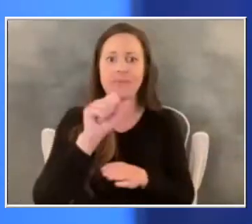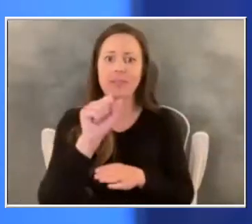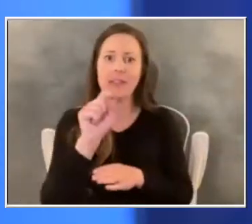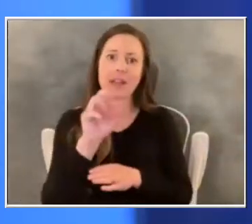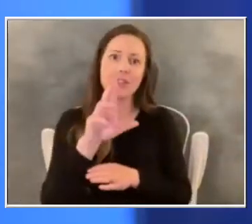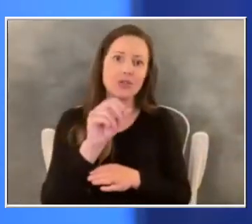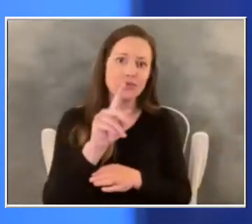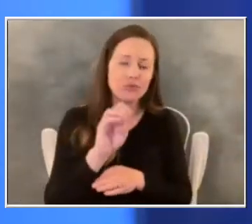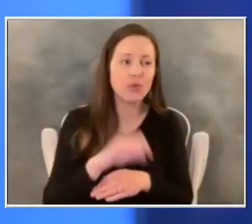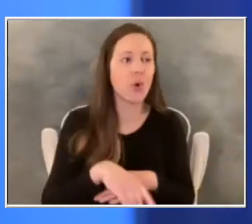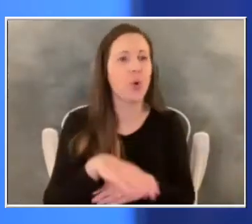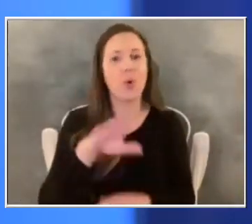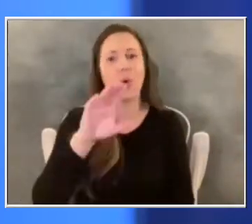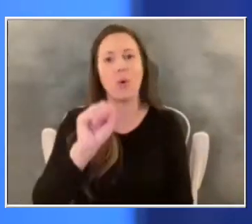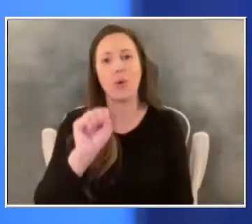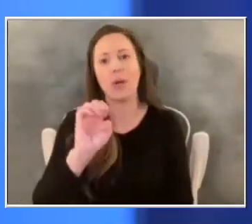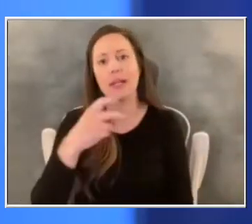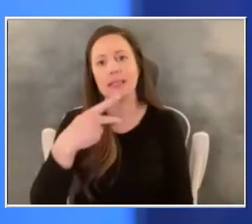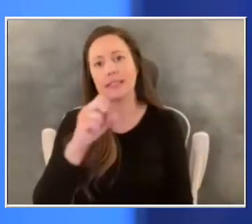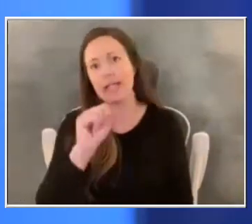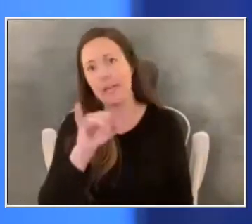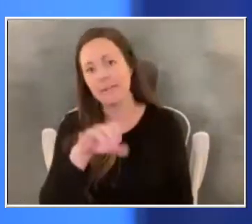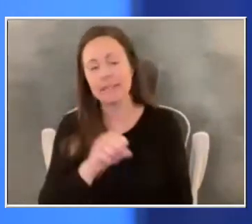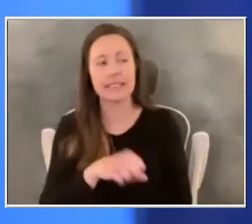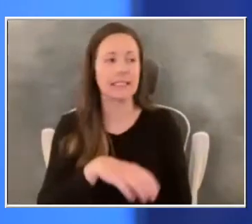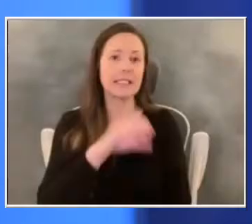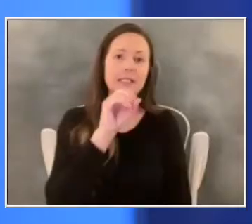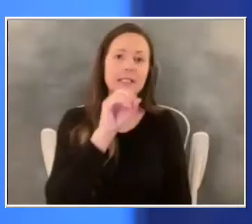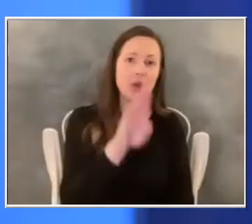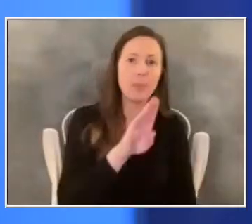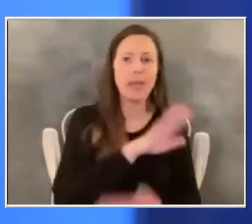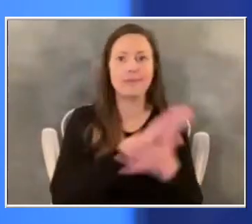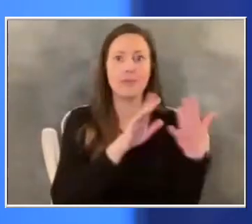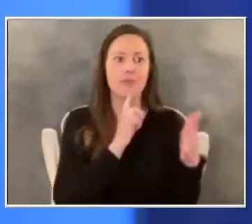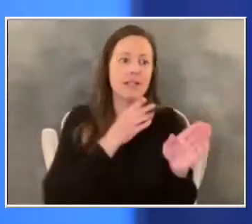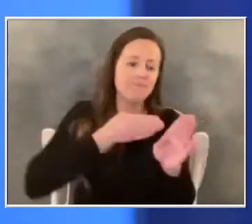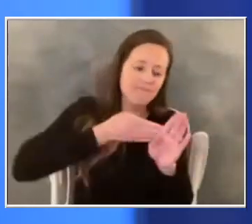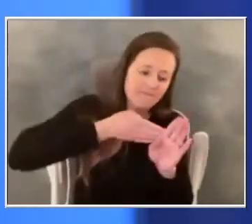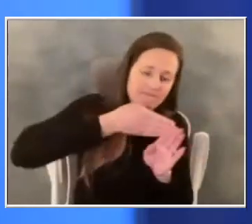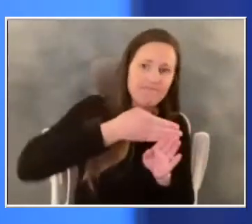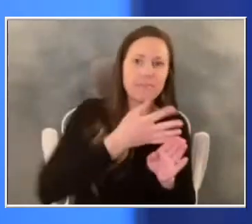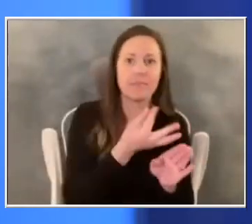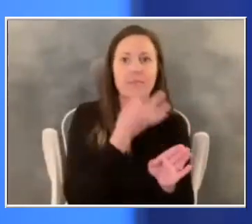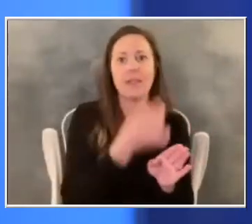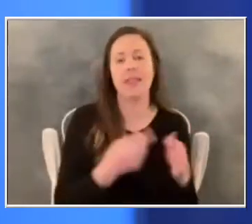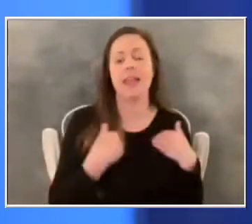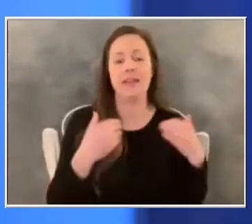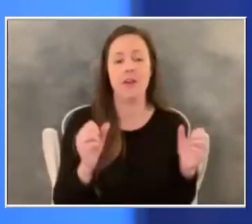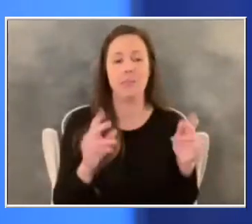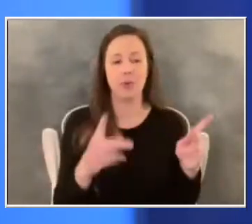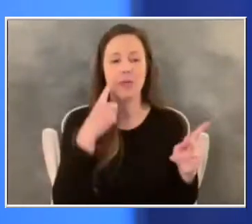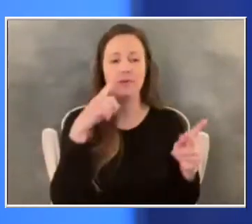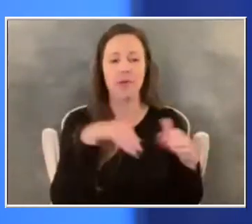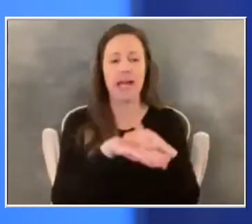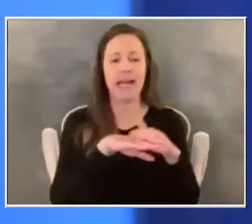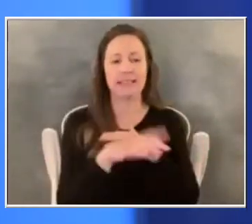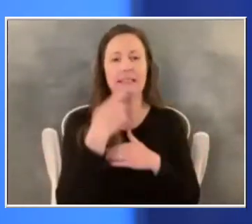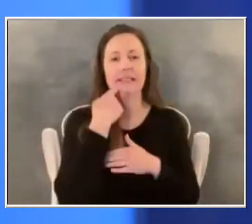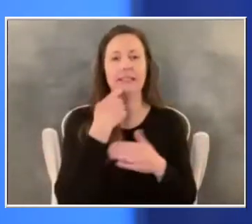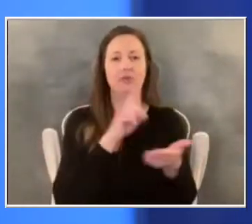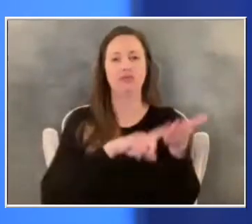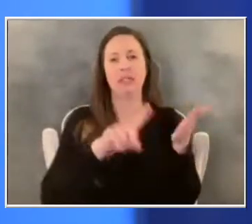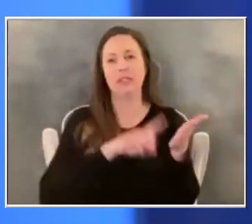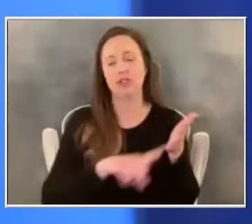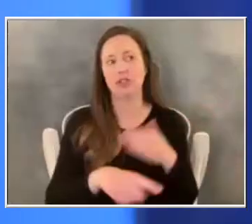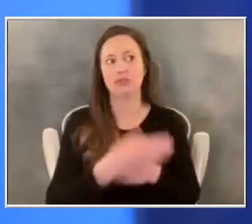OB, et cetera, all day, every day, and who have the opportunity to access the latest research, the latest clinical best